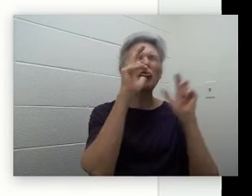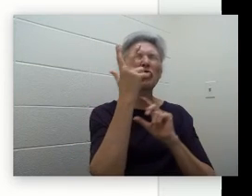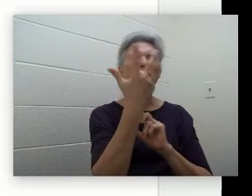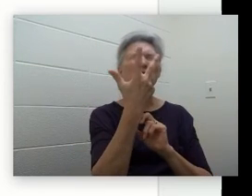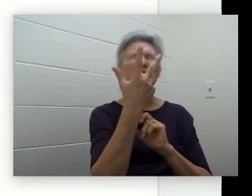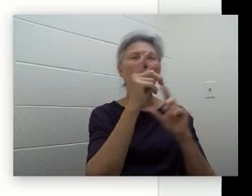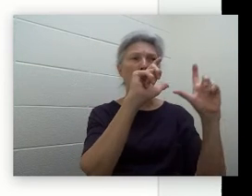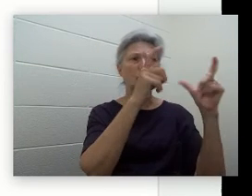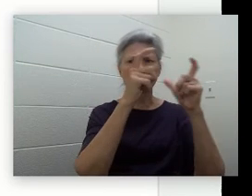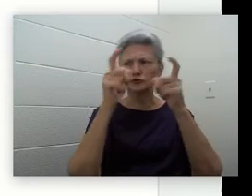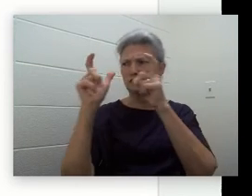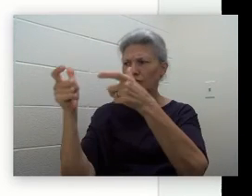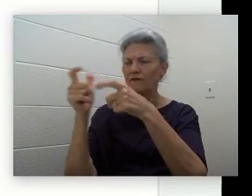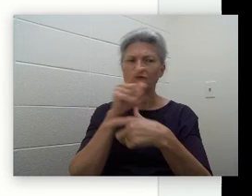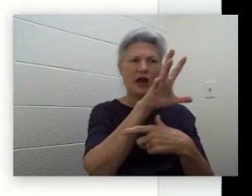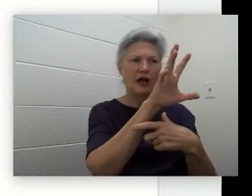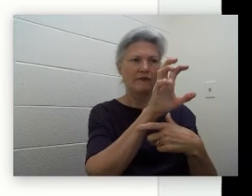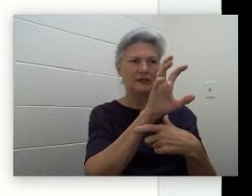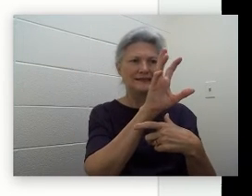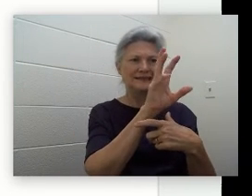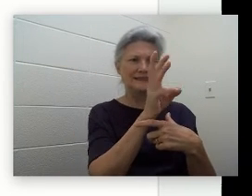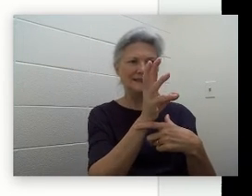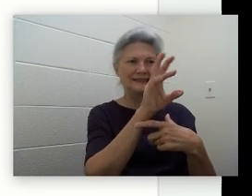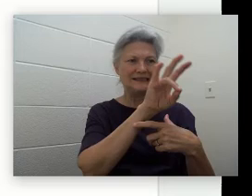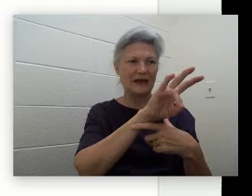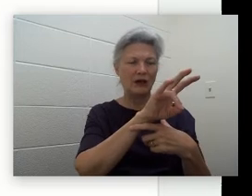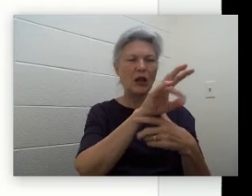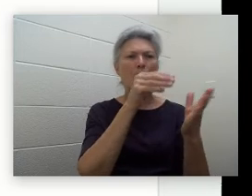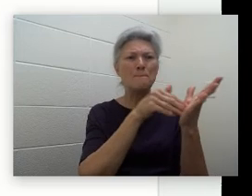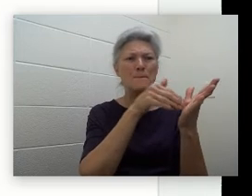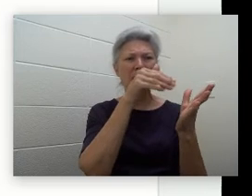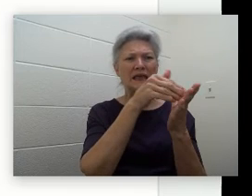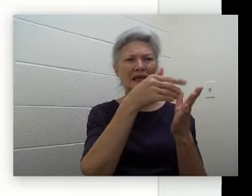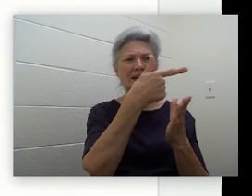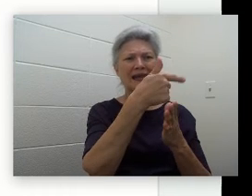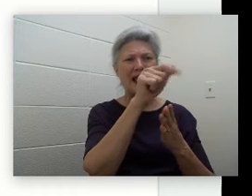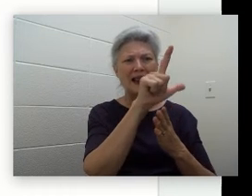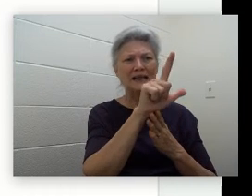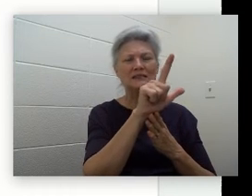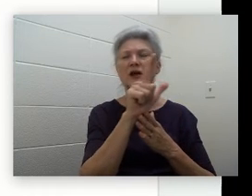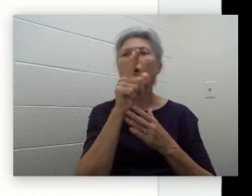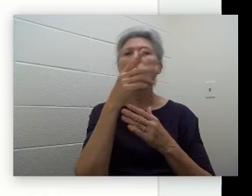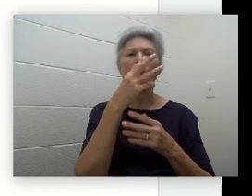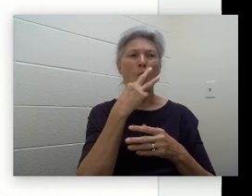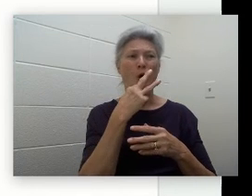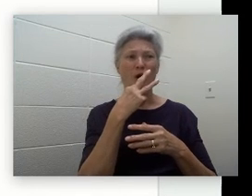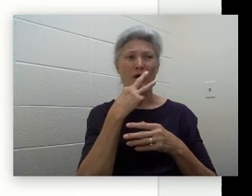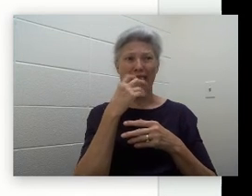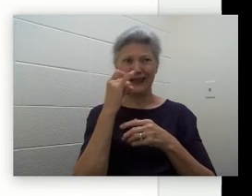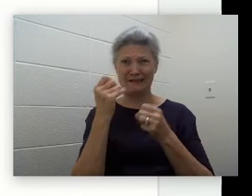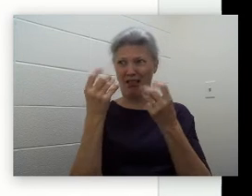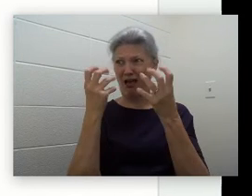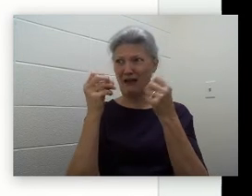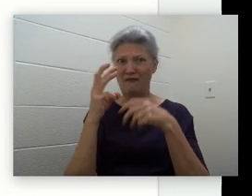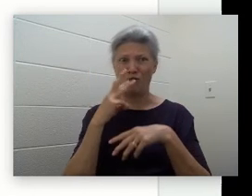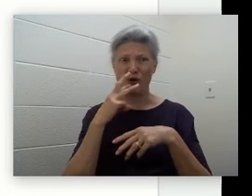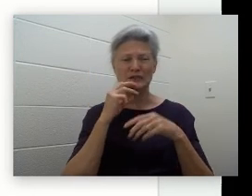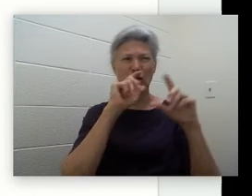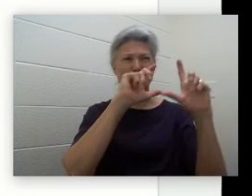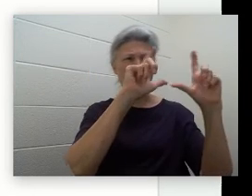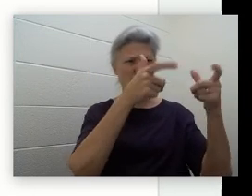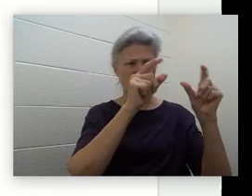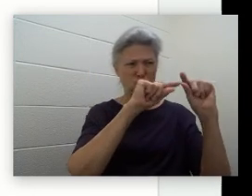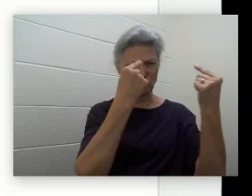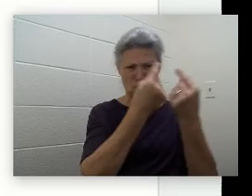have 567 million gallons of water. Wow, that's a lot of water. So when I use the words groups